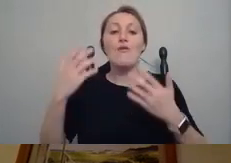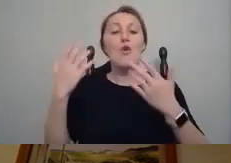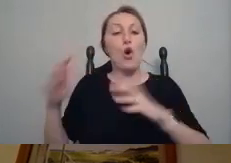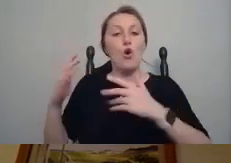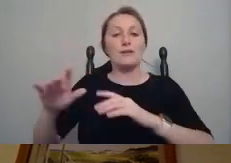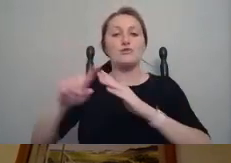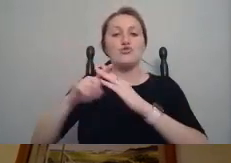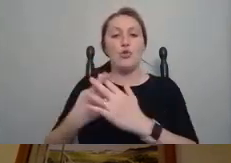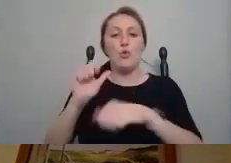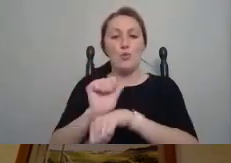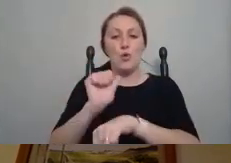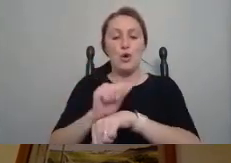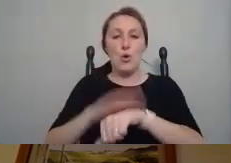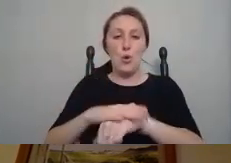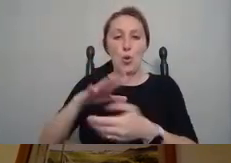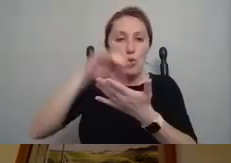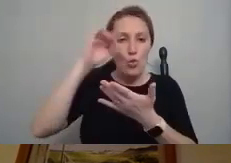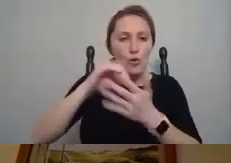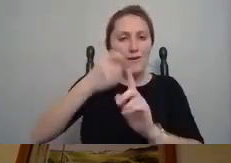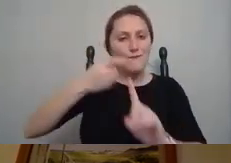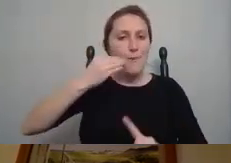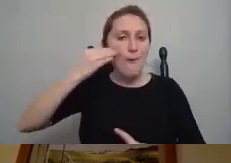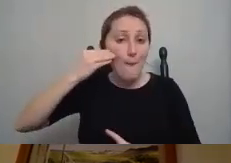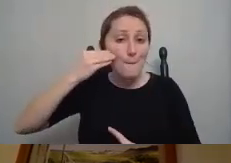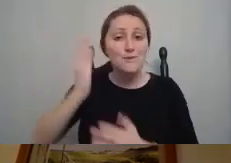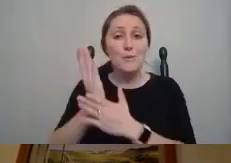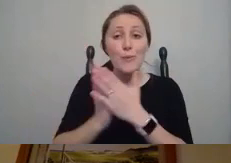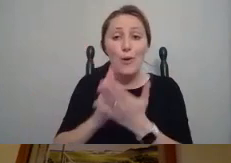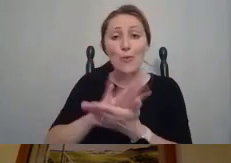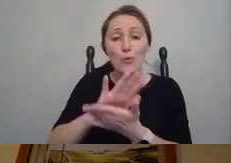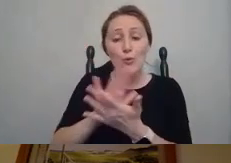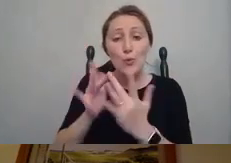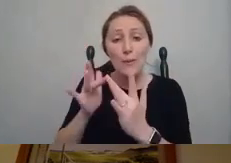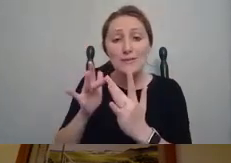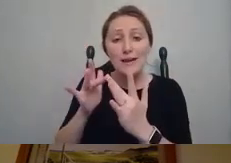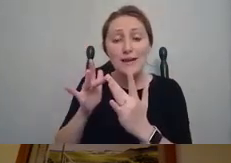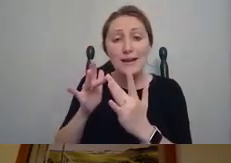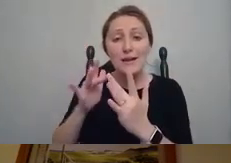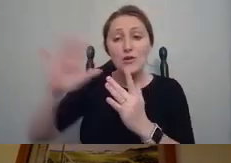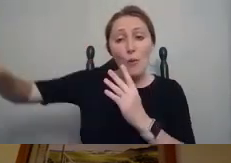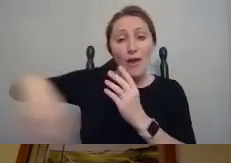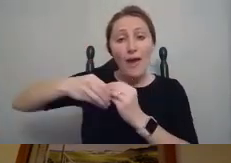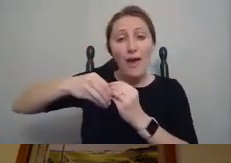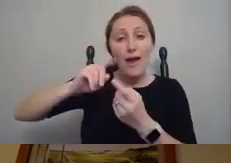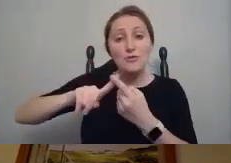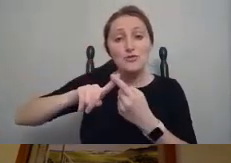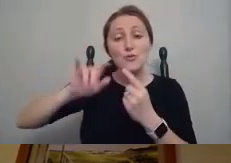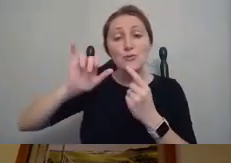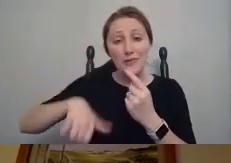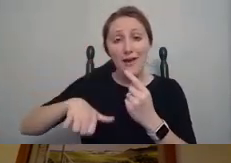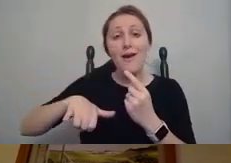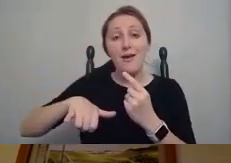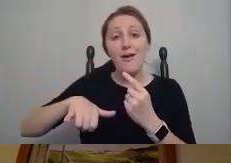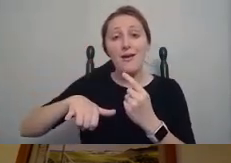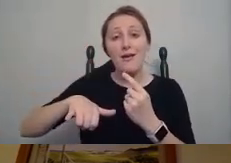home part of our school website. What will be added to that once we all get the training